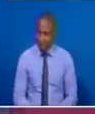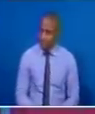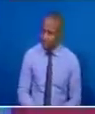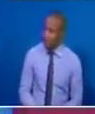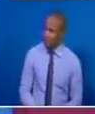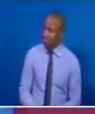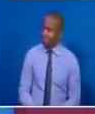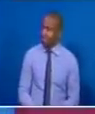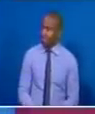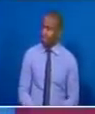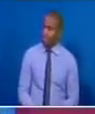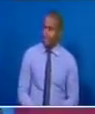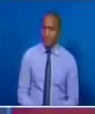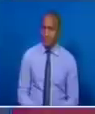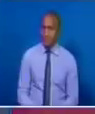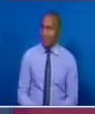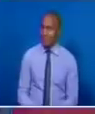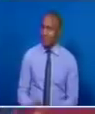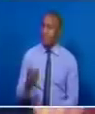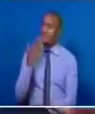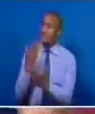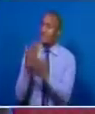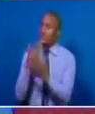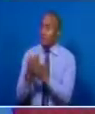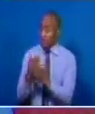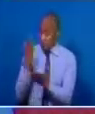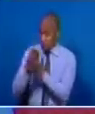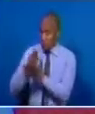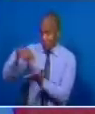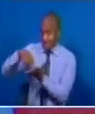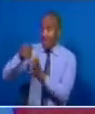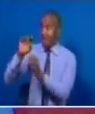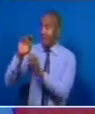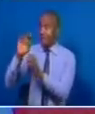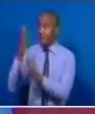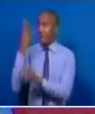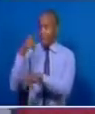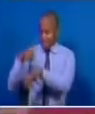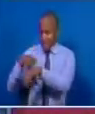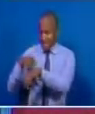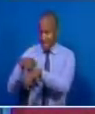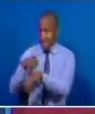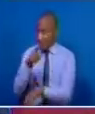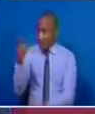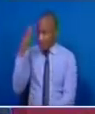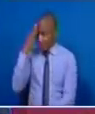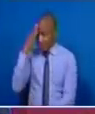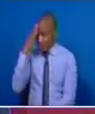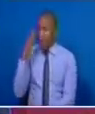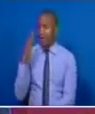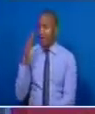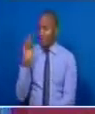Yes, Joe, this is my fourth time running, correct? And as you know, that I lost